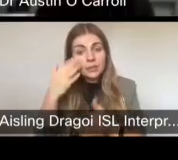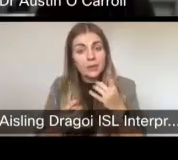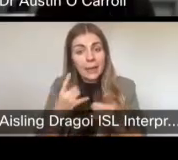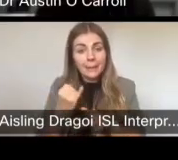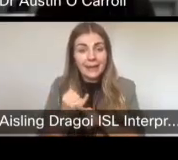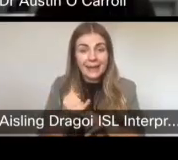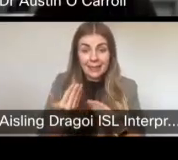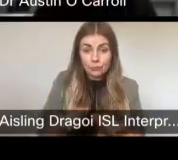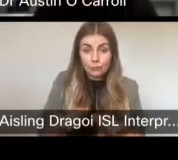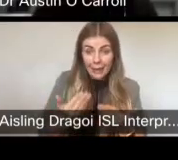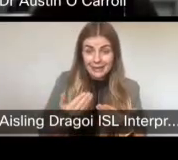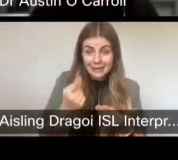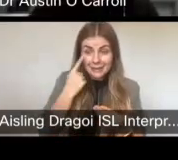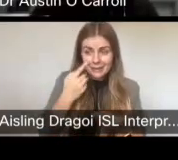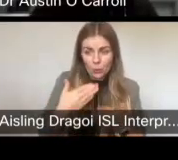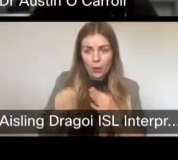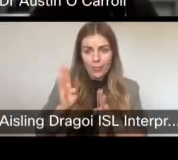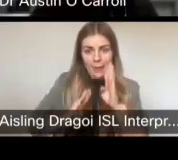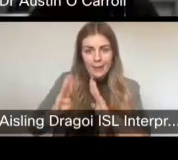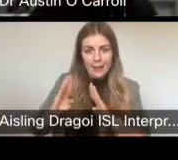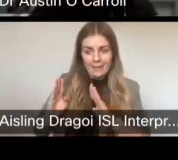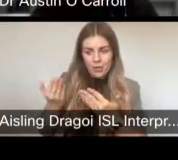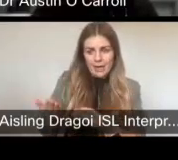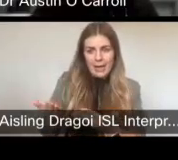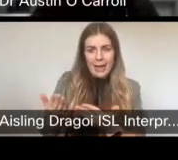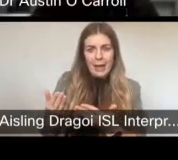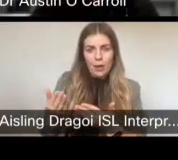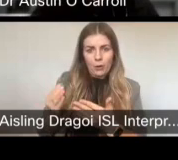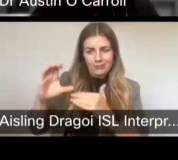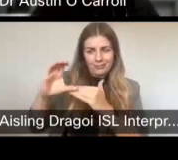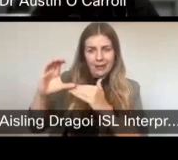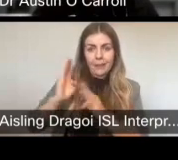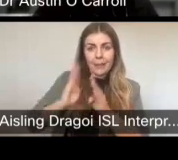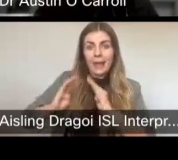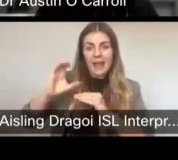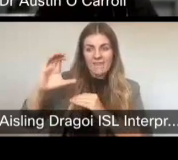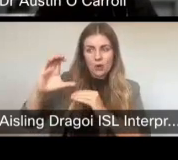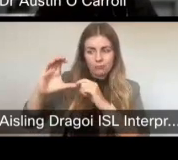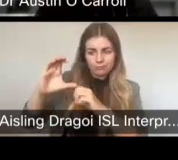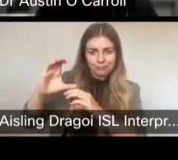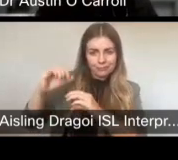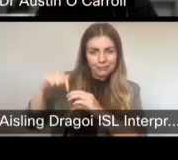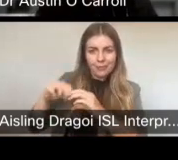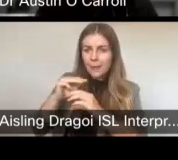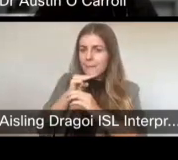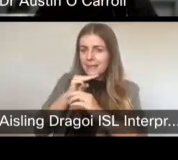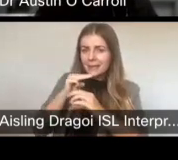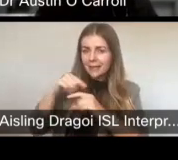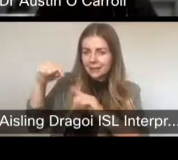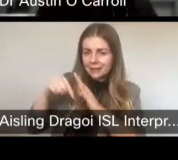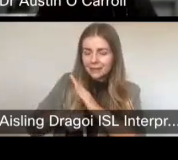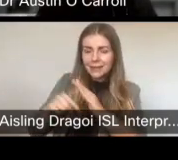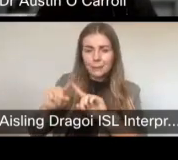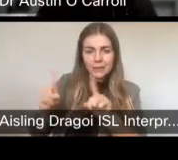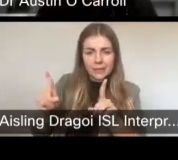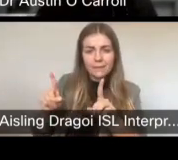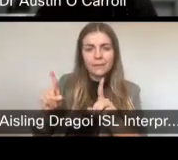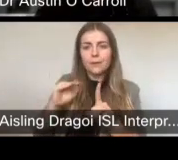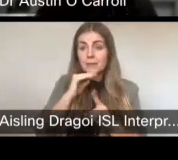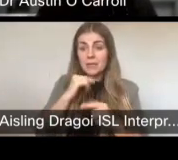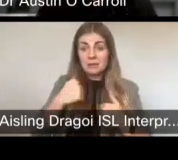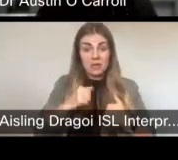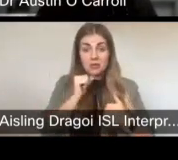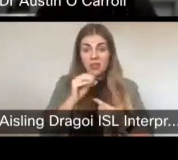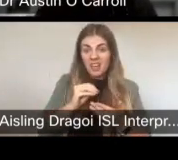is, rather than taking offense, taking anger. It avoids you getting afraid, it avoids you getting angry at the person,